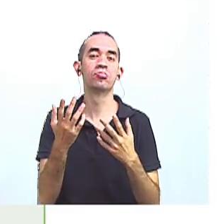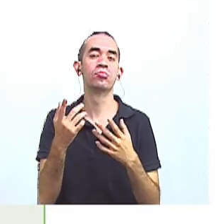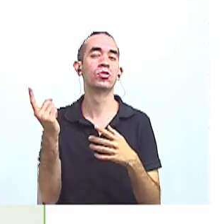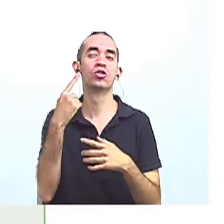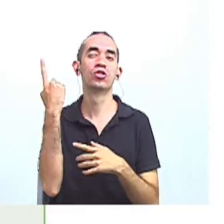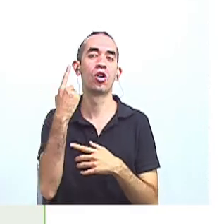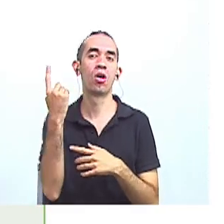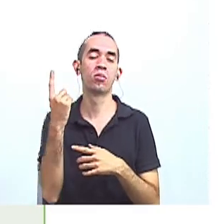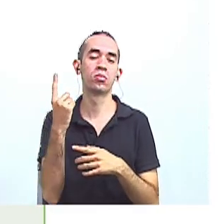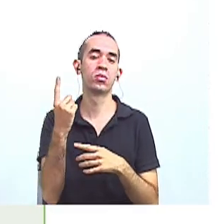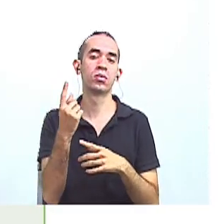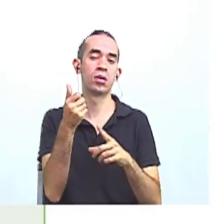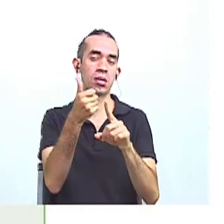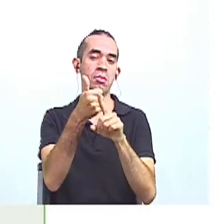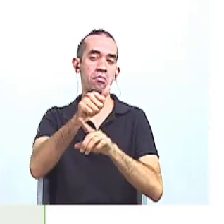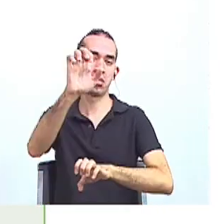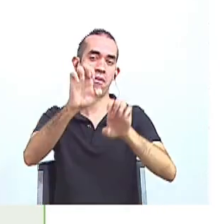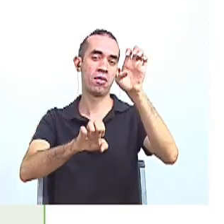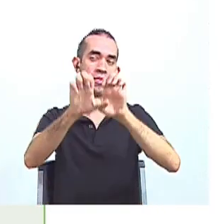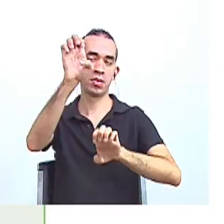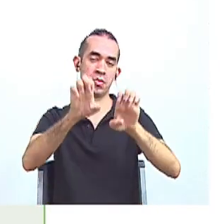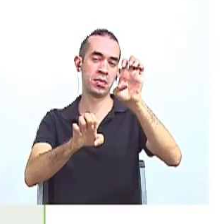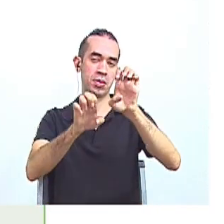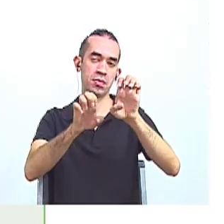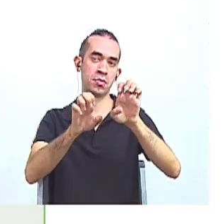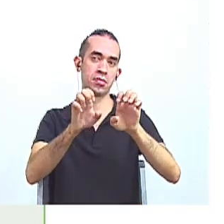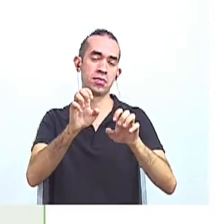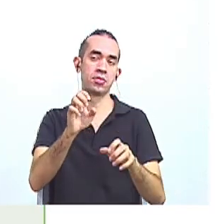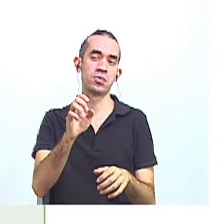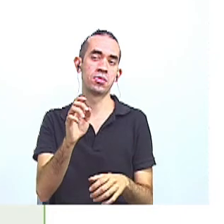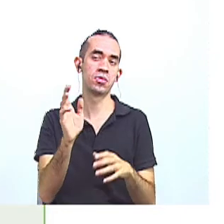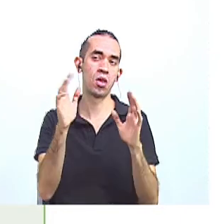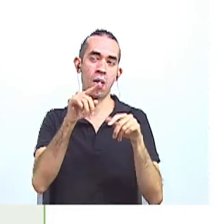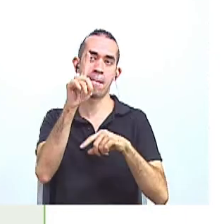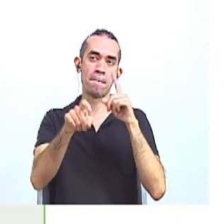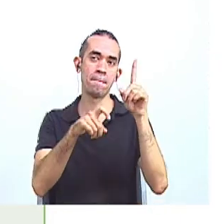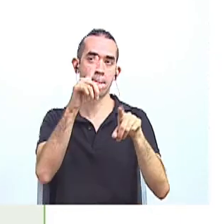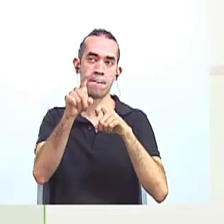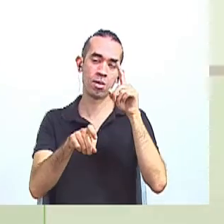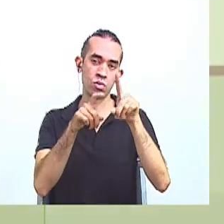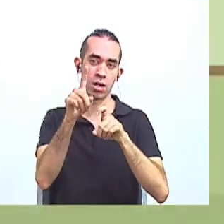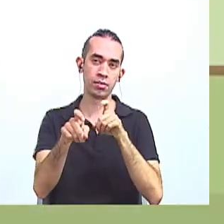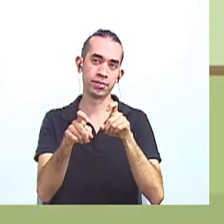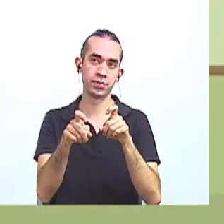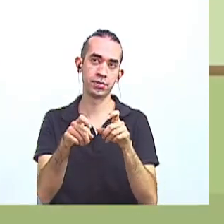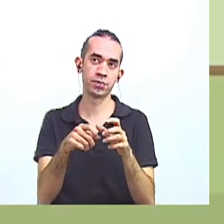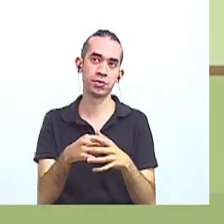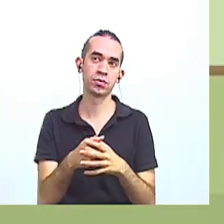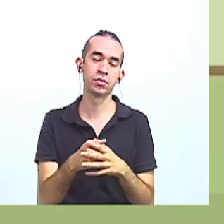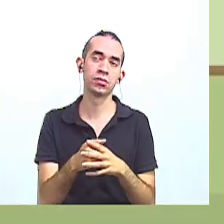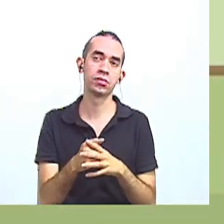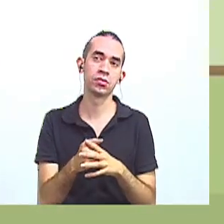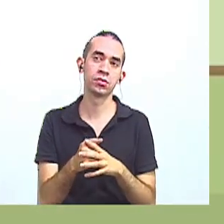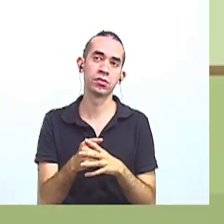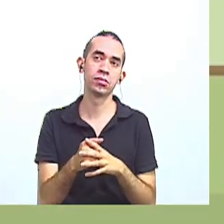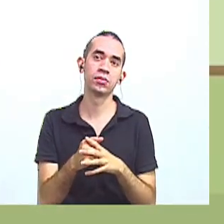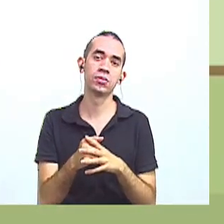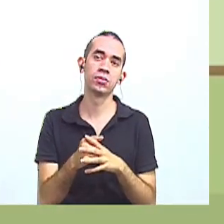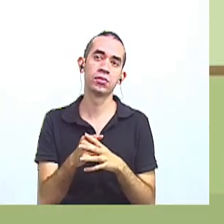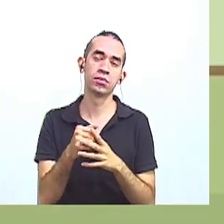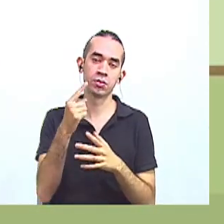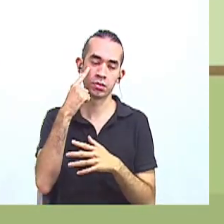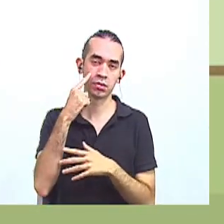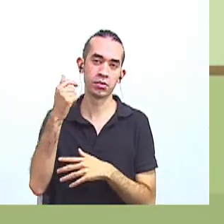just do the self-assessment first. So we don't have questions for that one. We're going to use